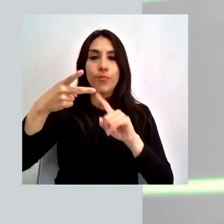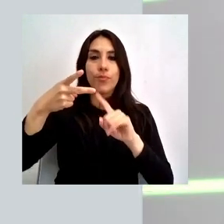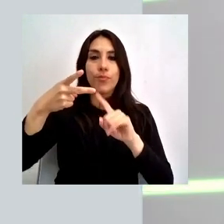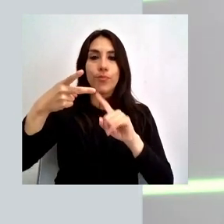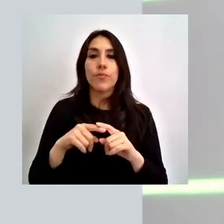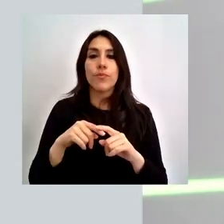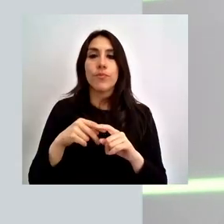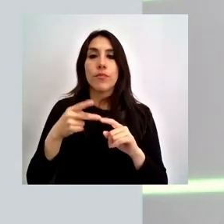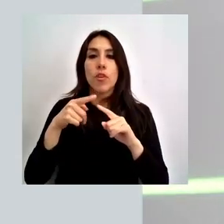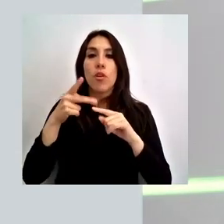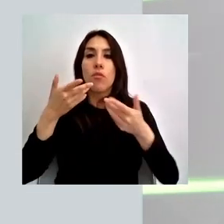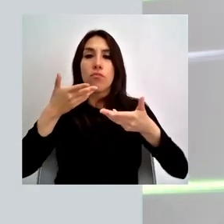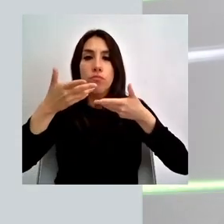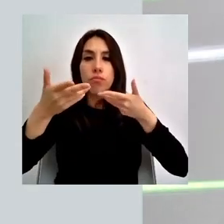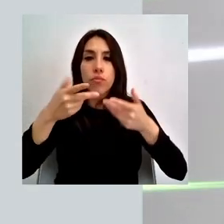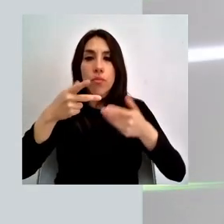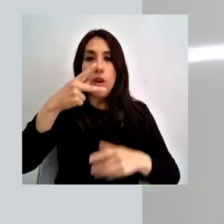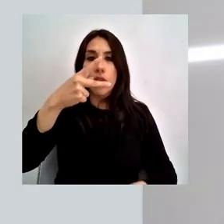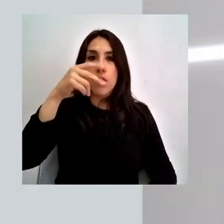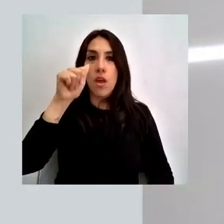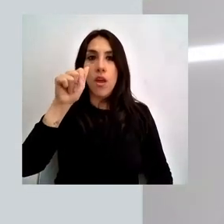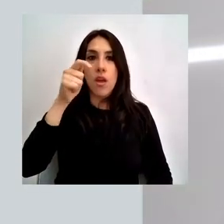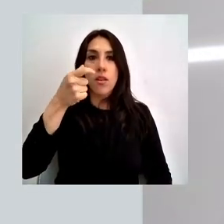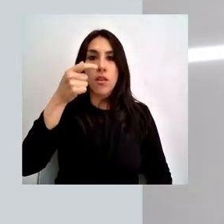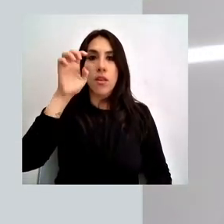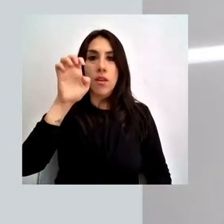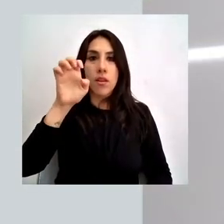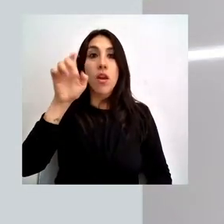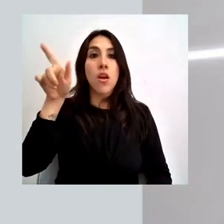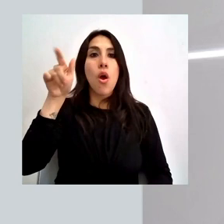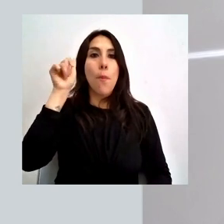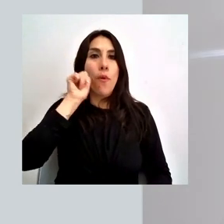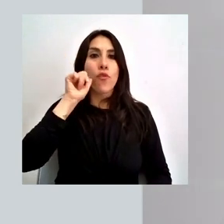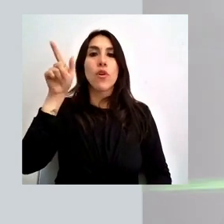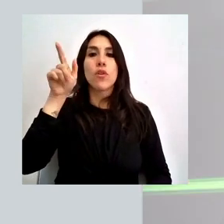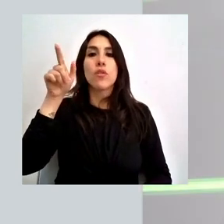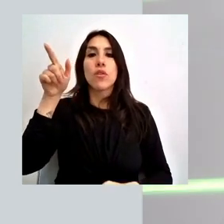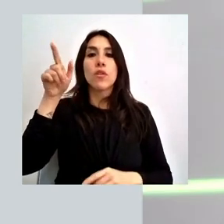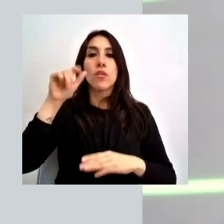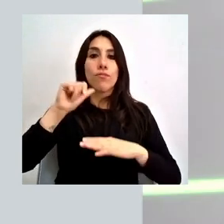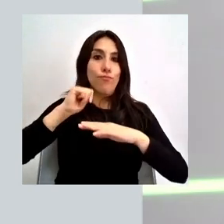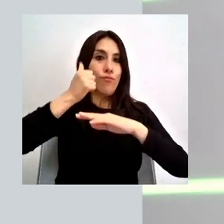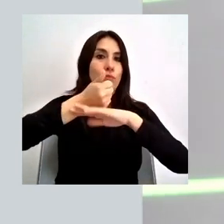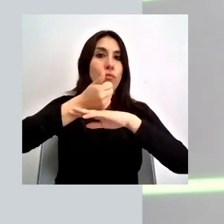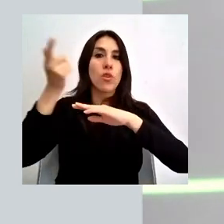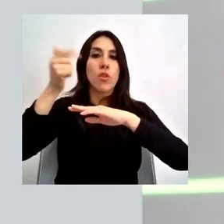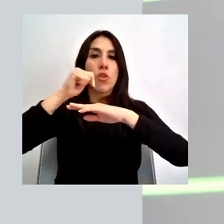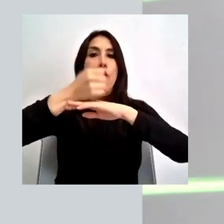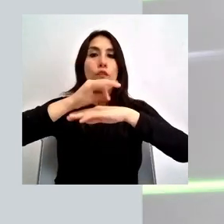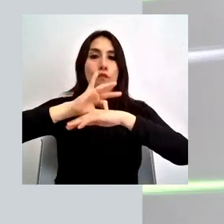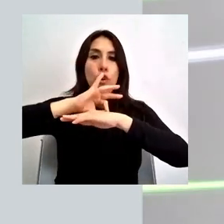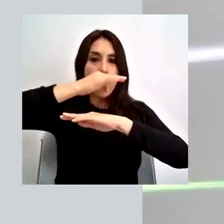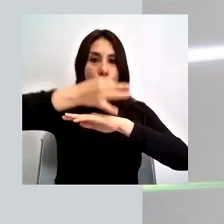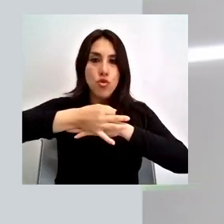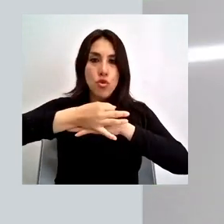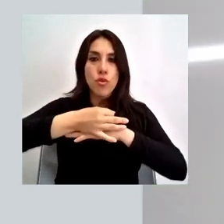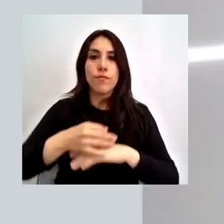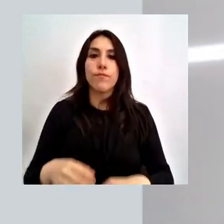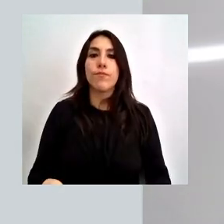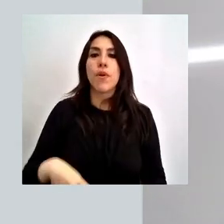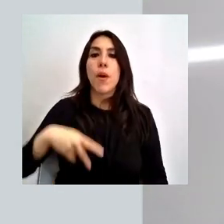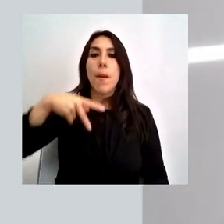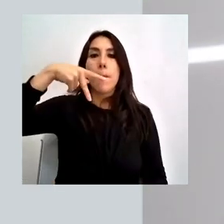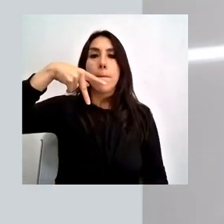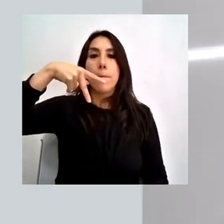Kate Nash. We'll have former senator from U.S., senator from the state of Iowa, Thomas Harkin, and